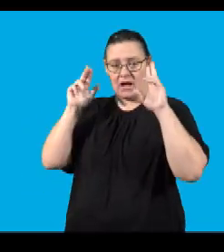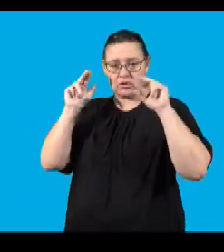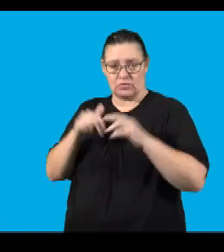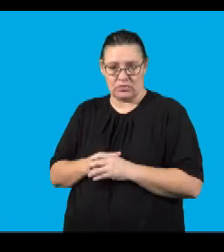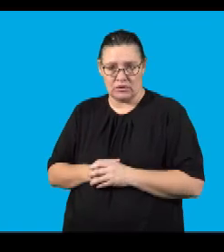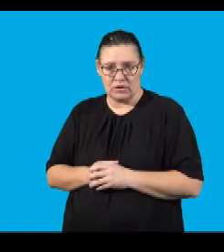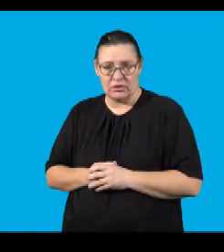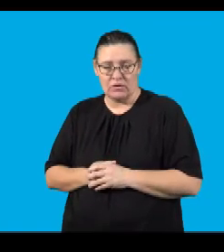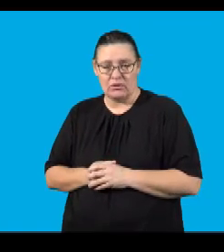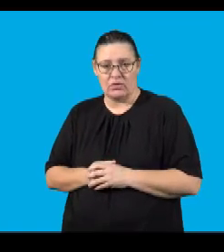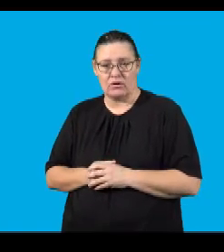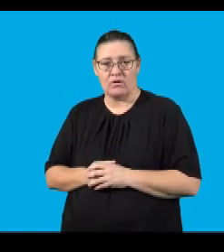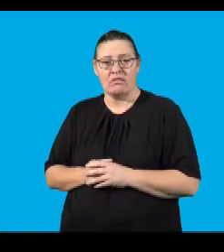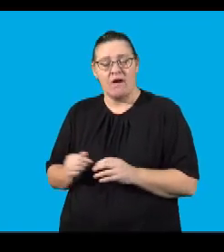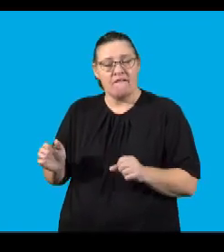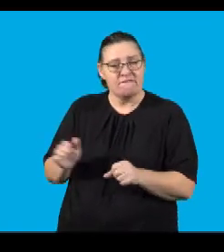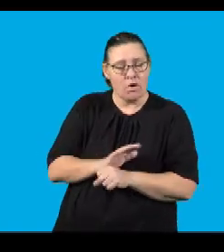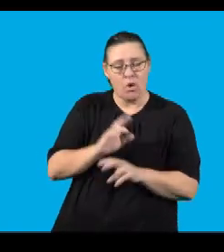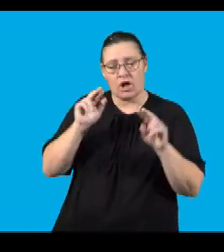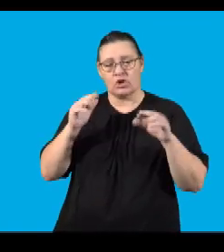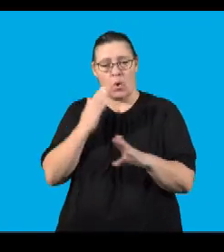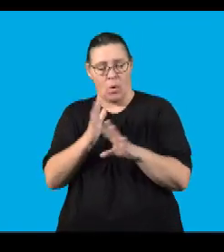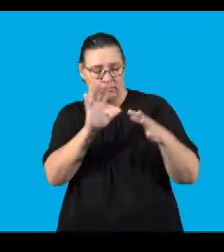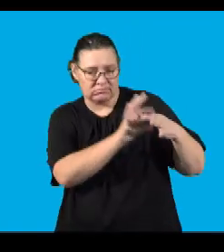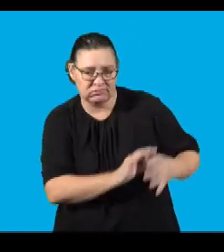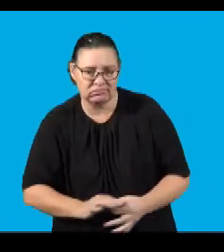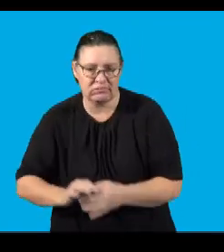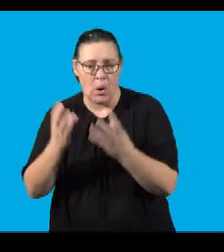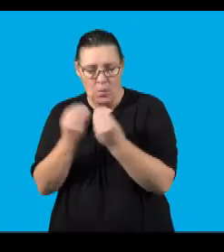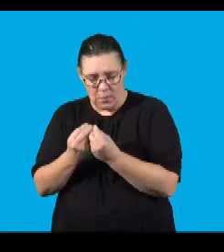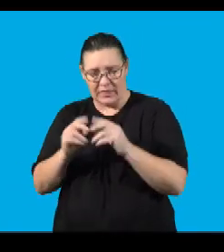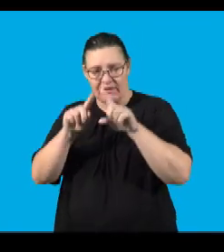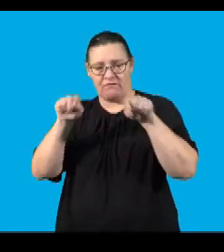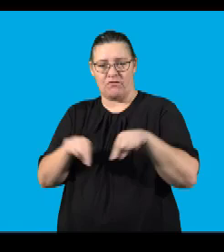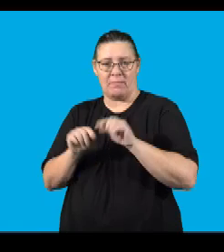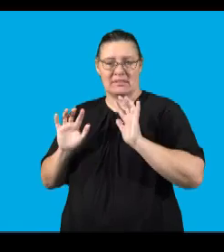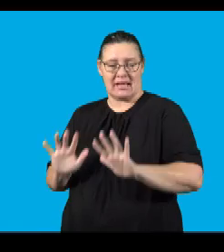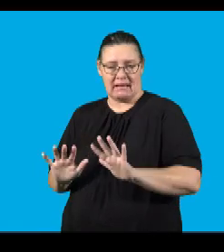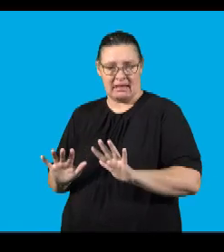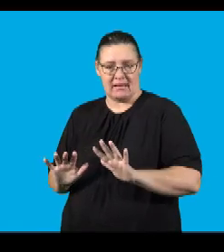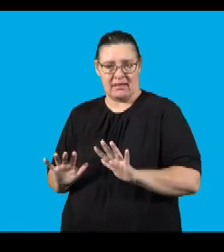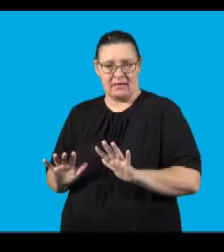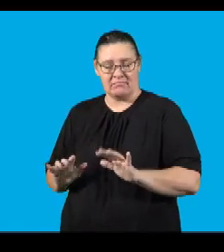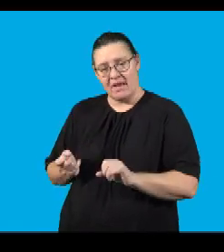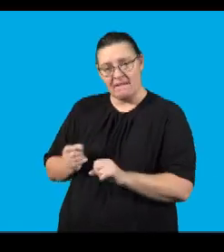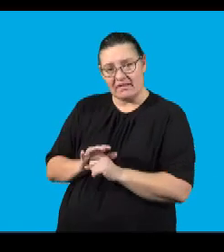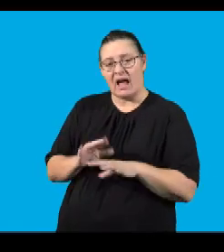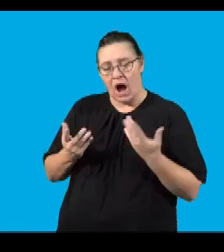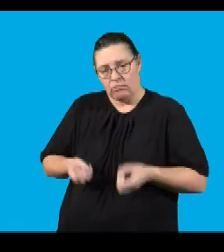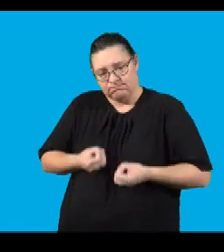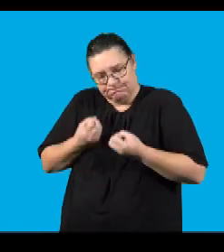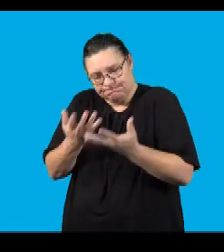cartoon. So how the whole cartoon works together with frame 10 and is effective in supporting